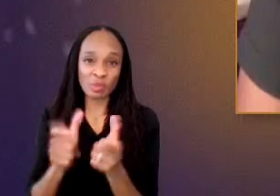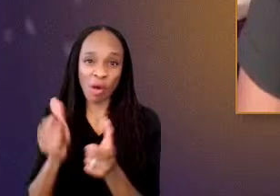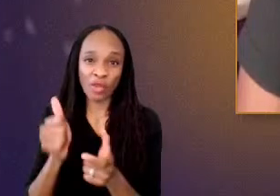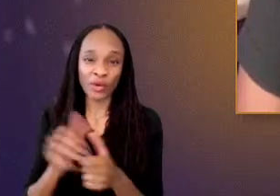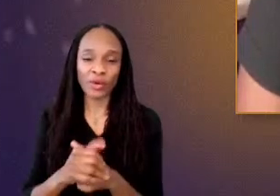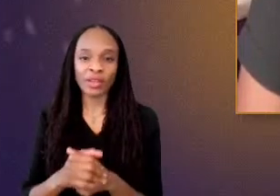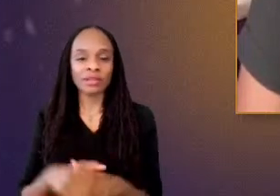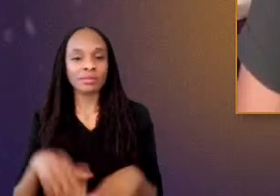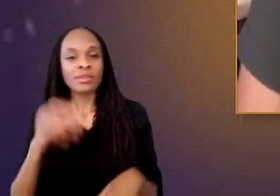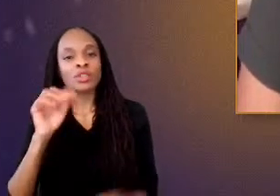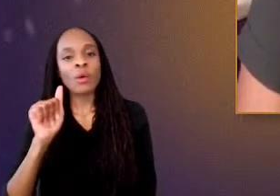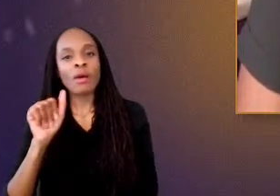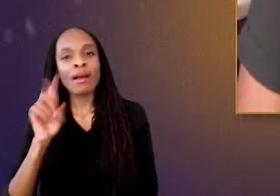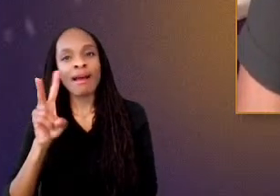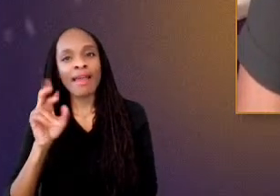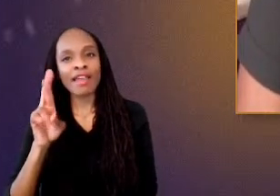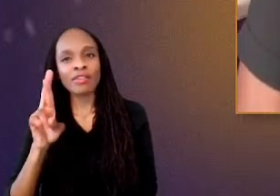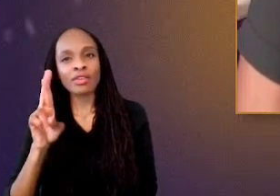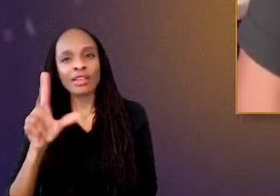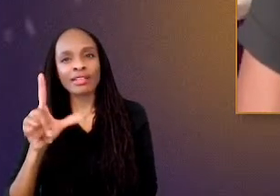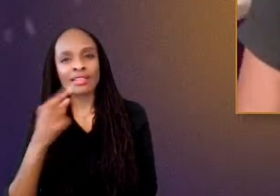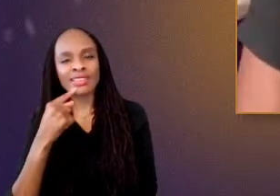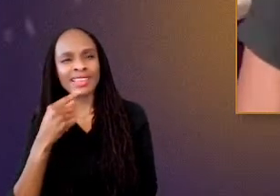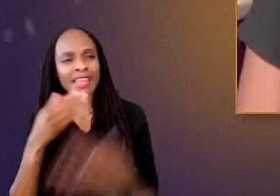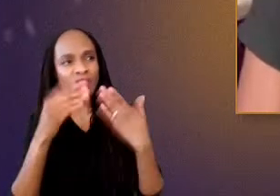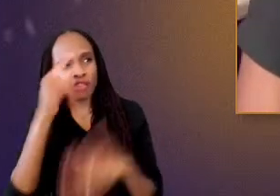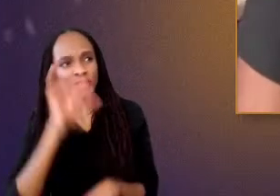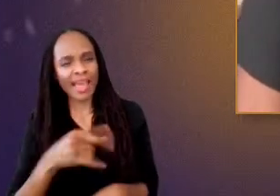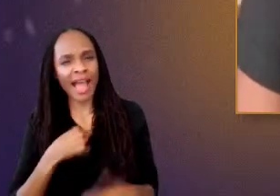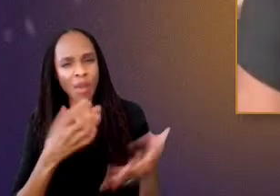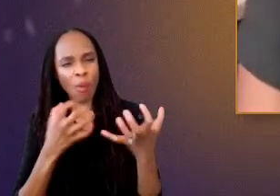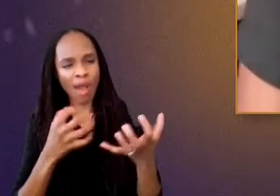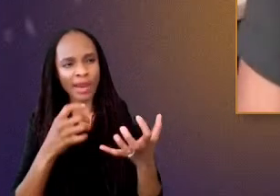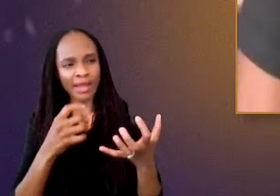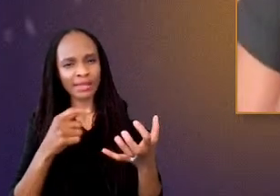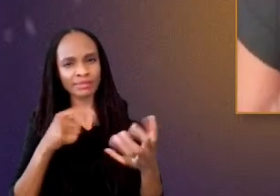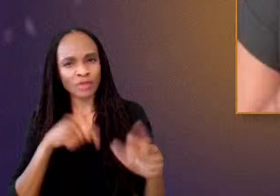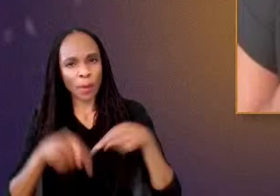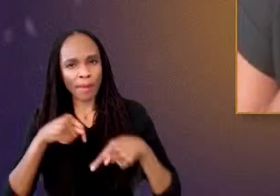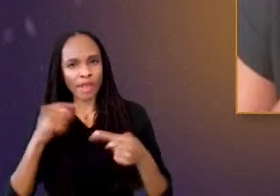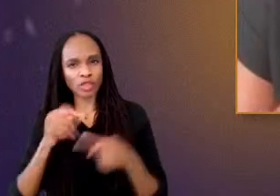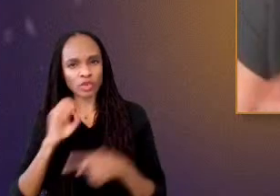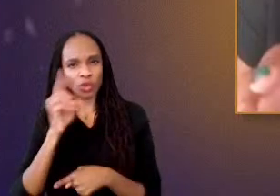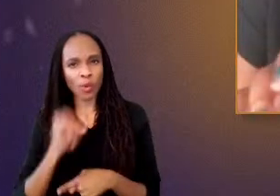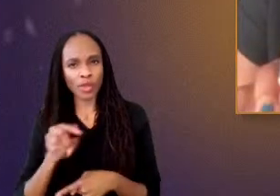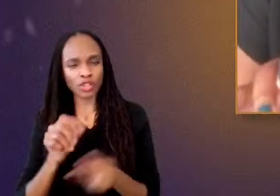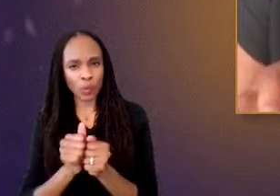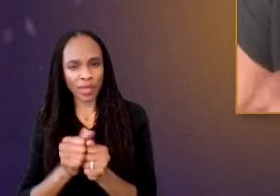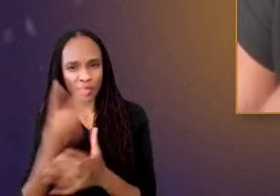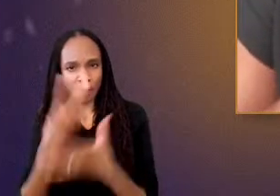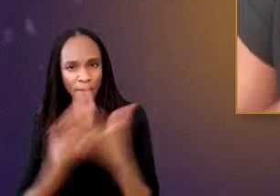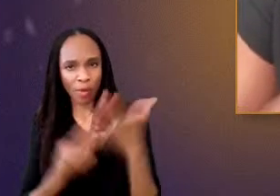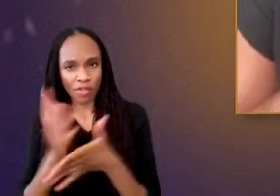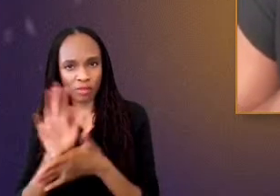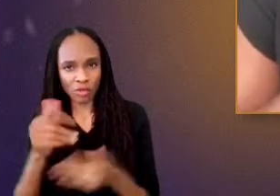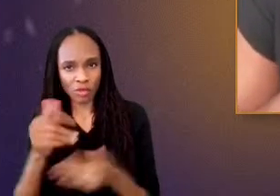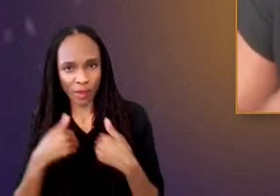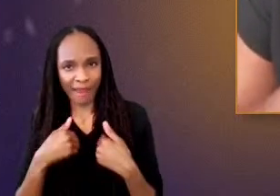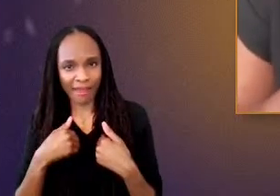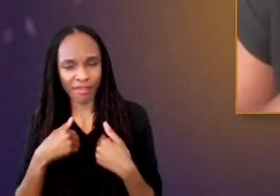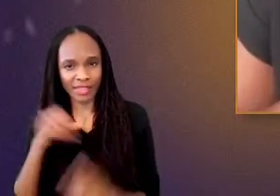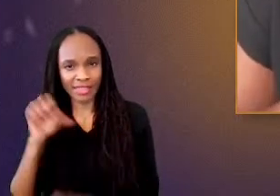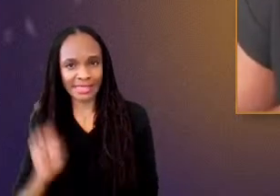I want to come back to the question about the two films that you have going to South By and kind of your strategy around